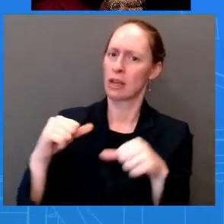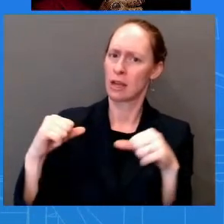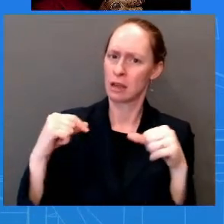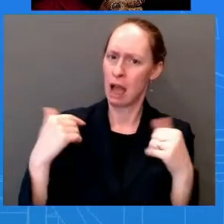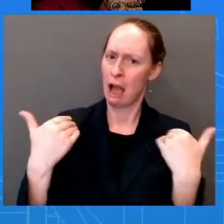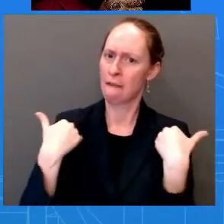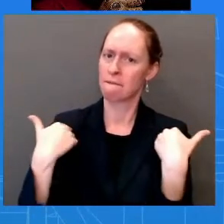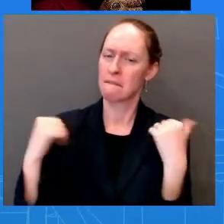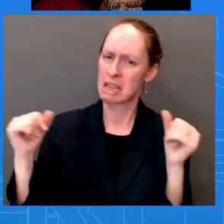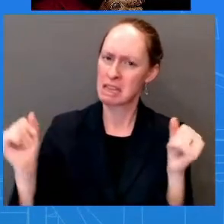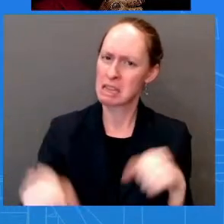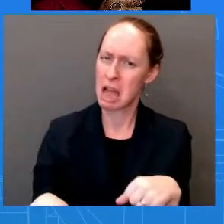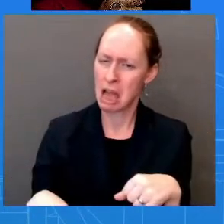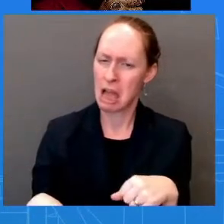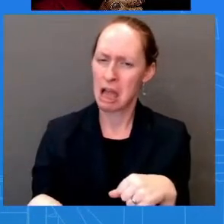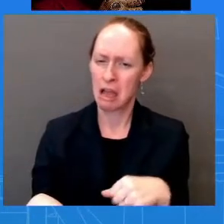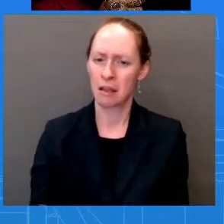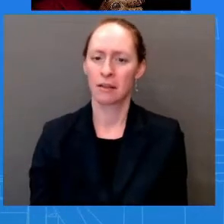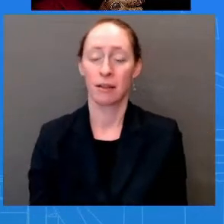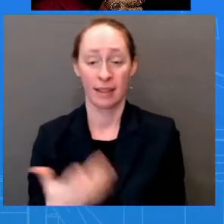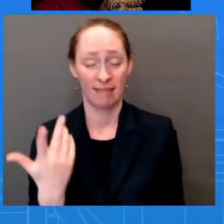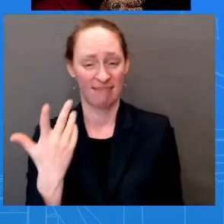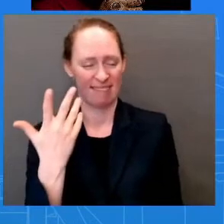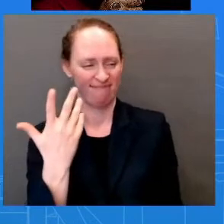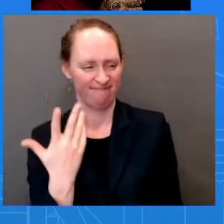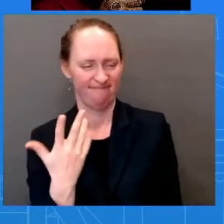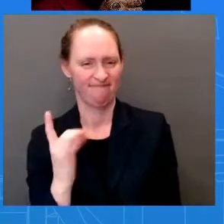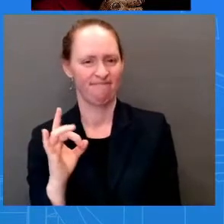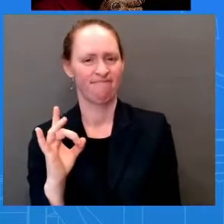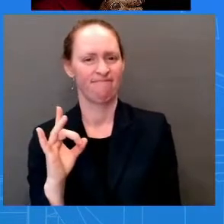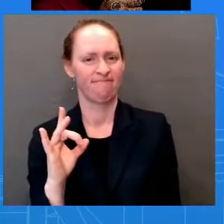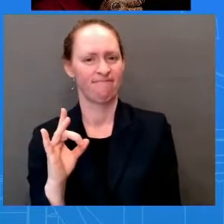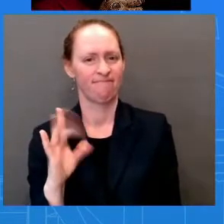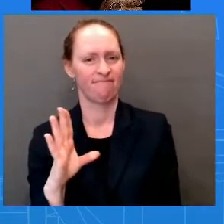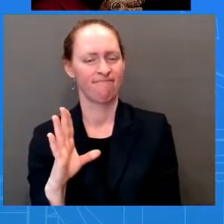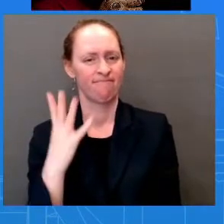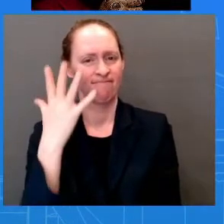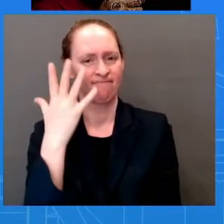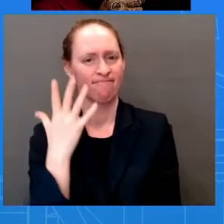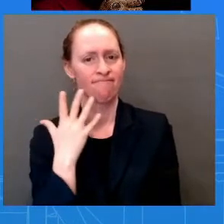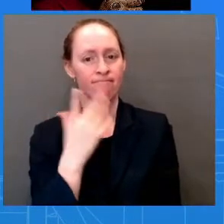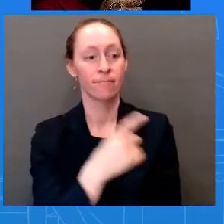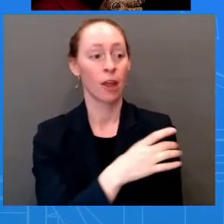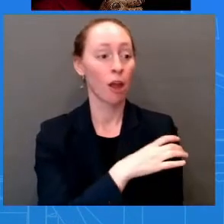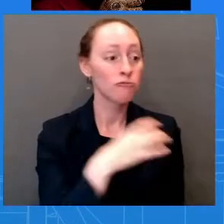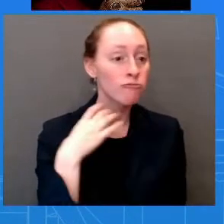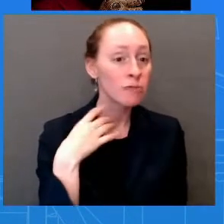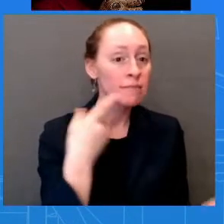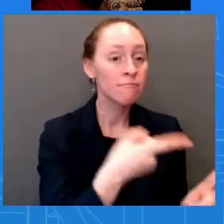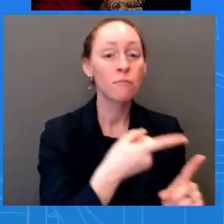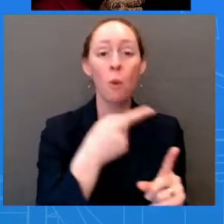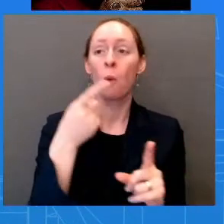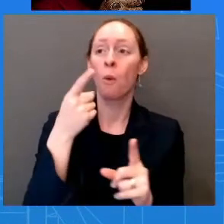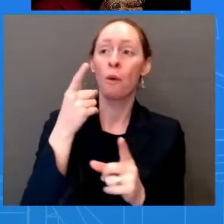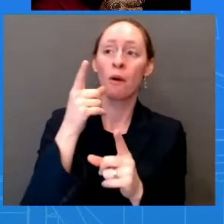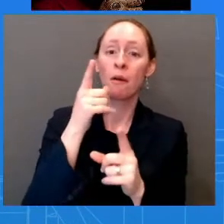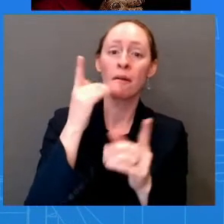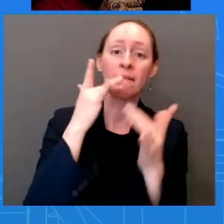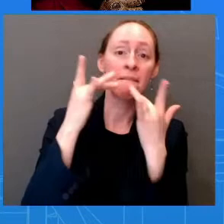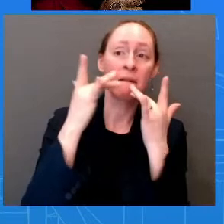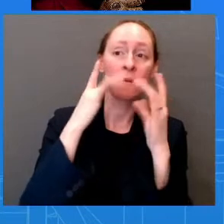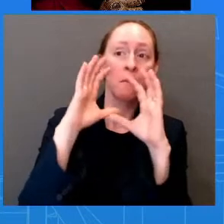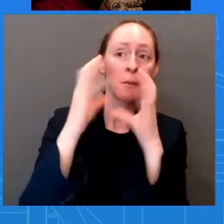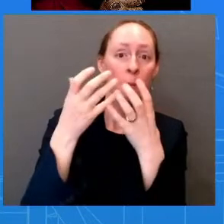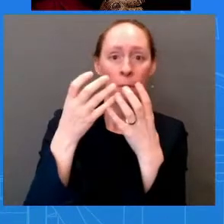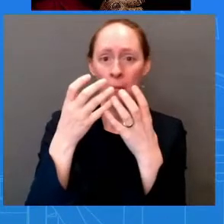we see congressional officials and special interest group try to block this. The way that this president